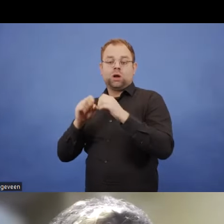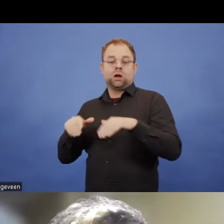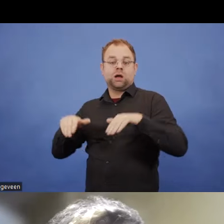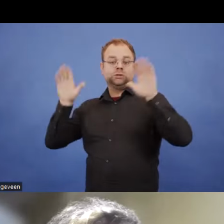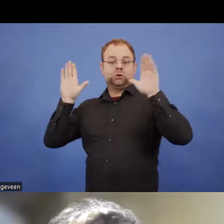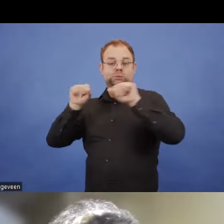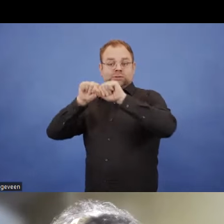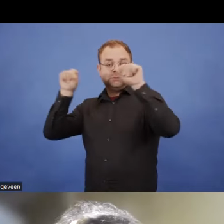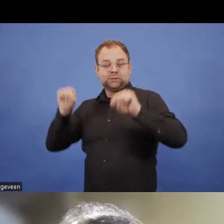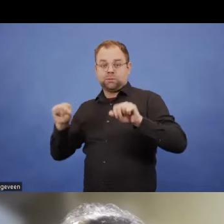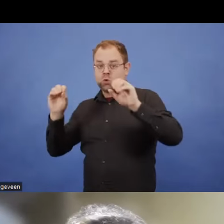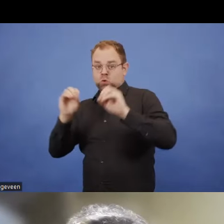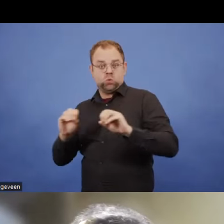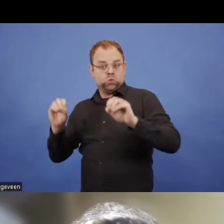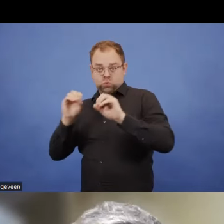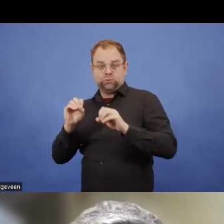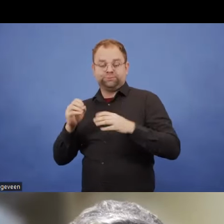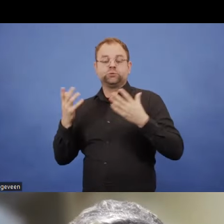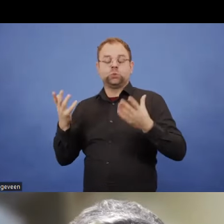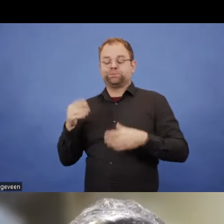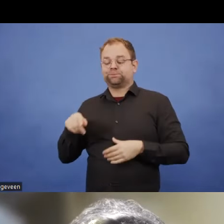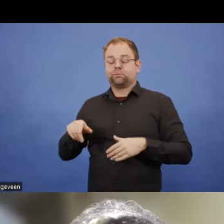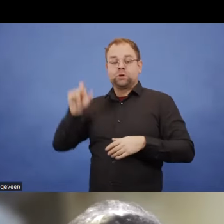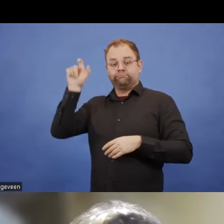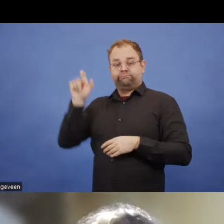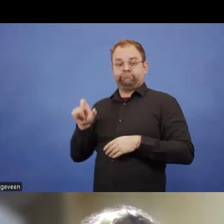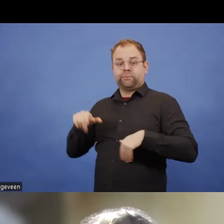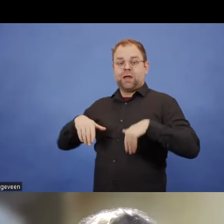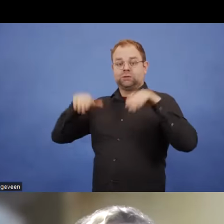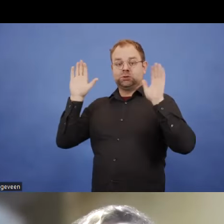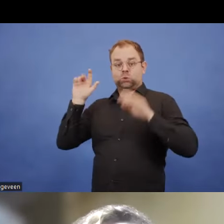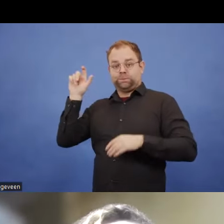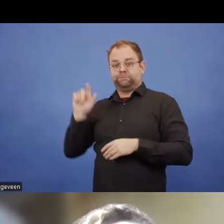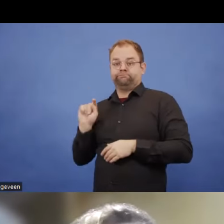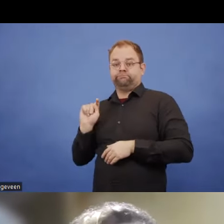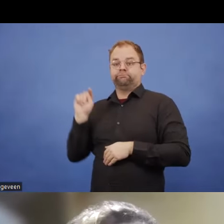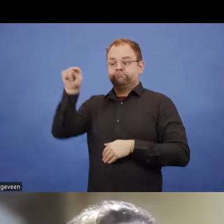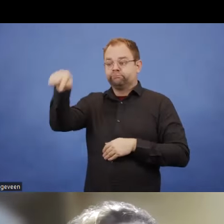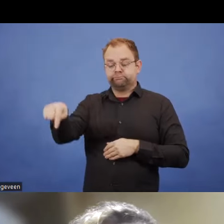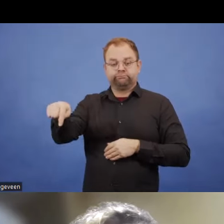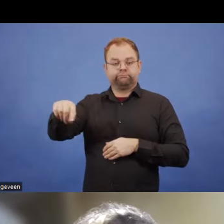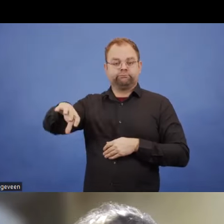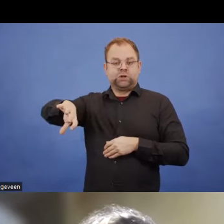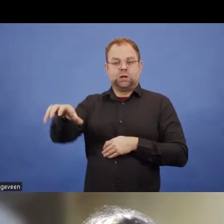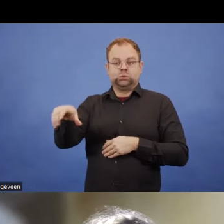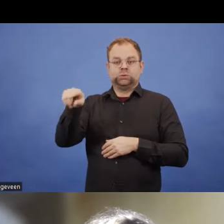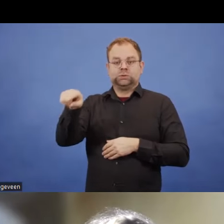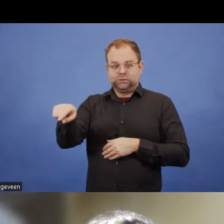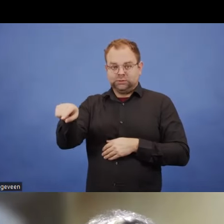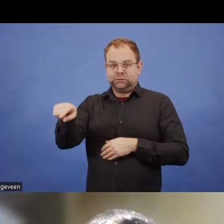office, and they will file an asylum application there, and UNHCR will be in charge of